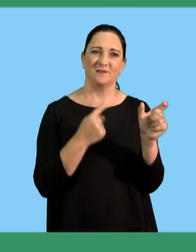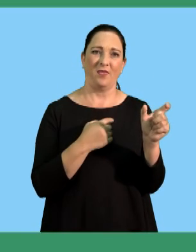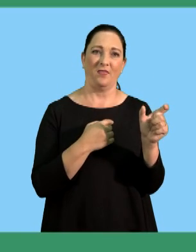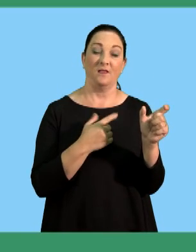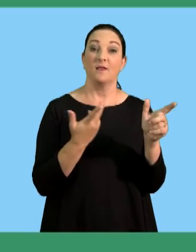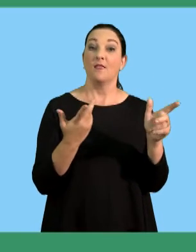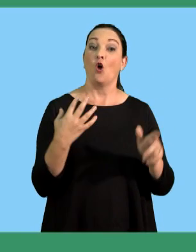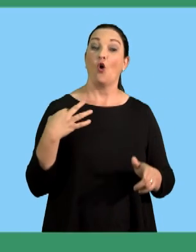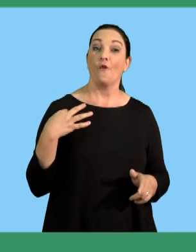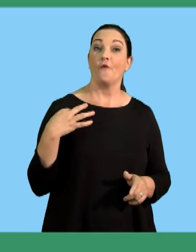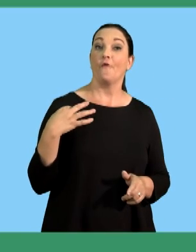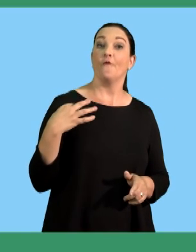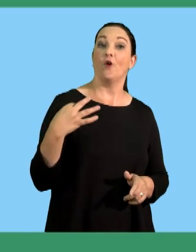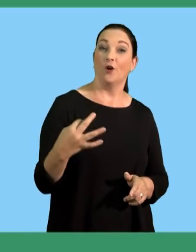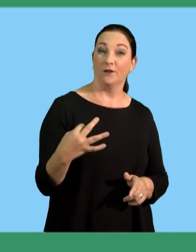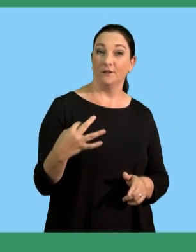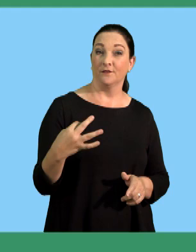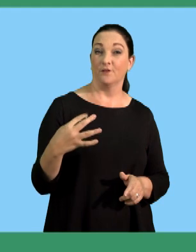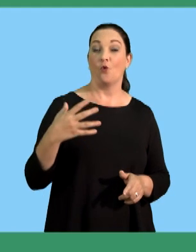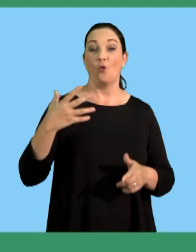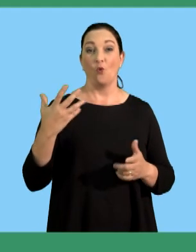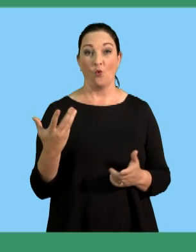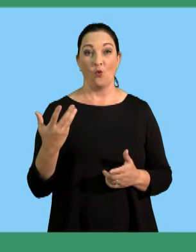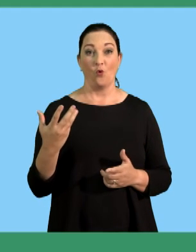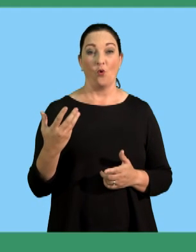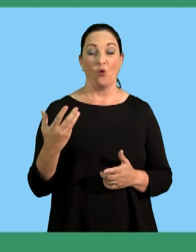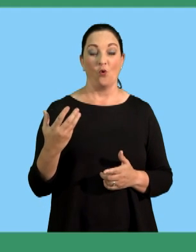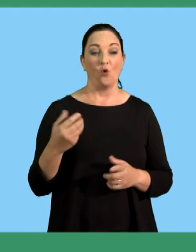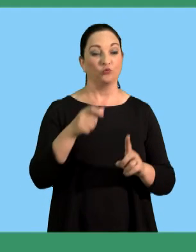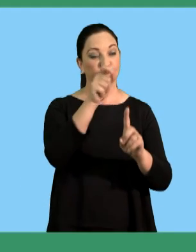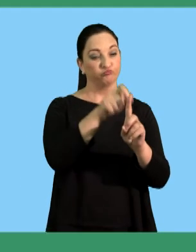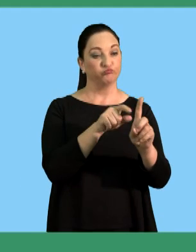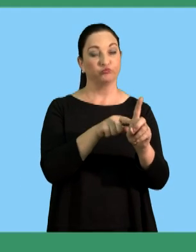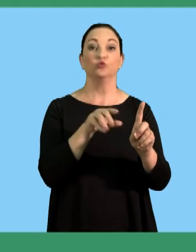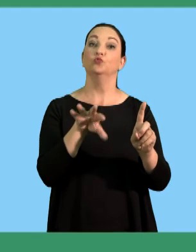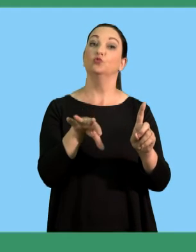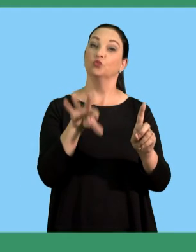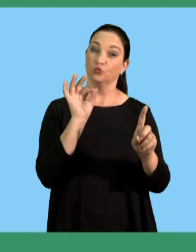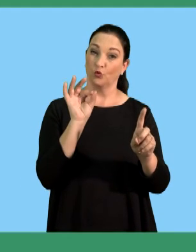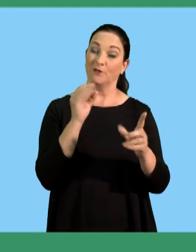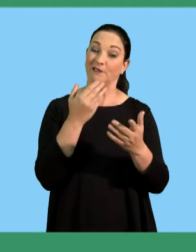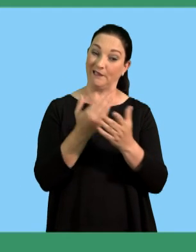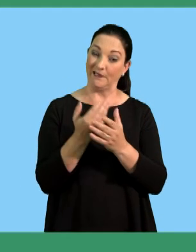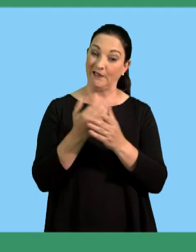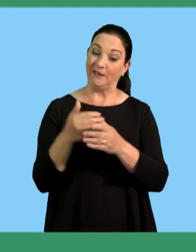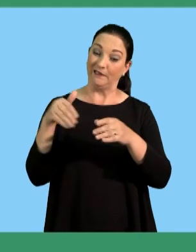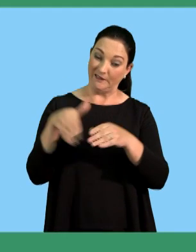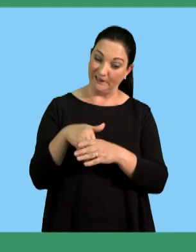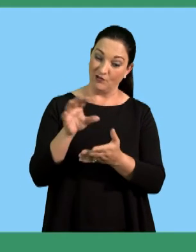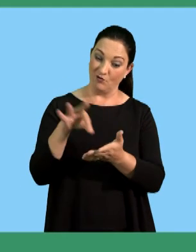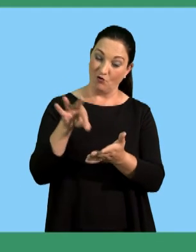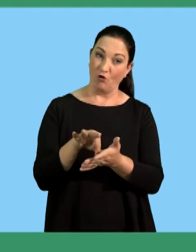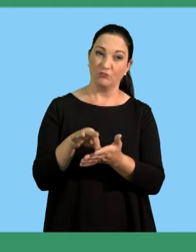to a voluntary or the insured has a choice whether to enter into the